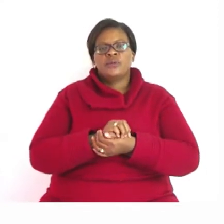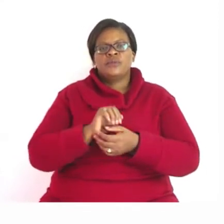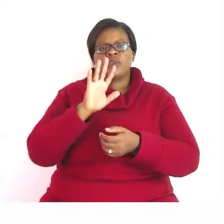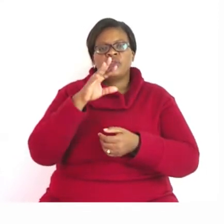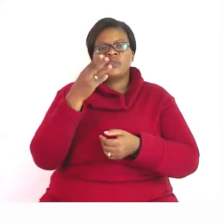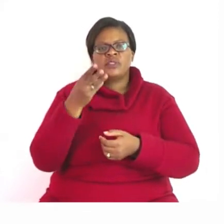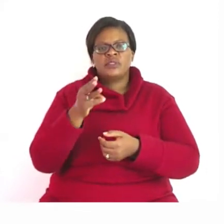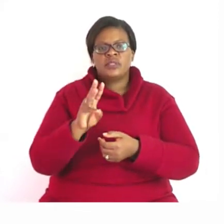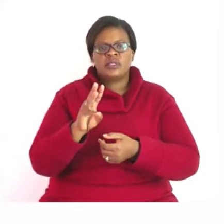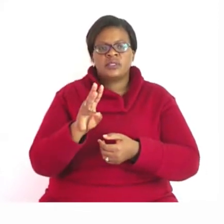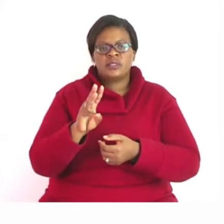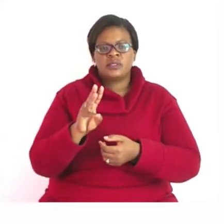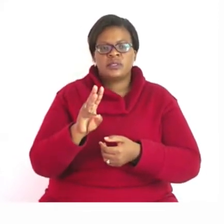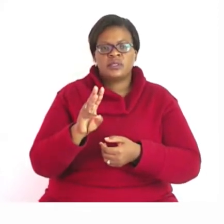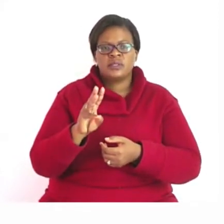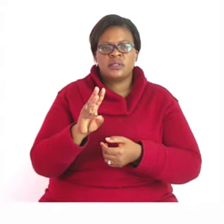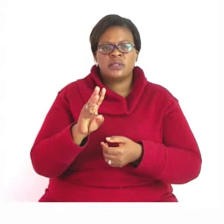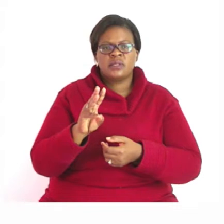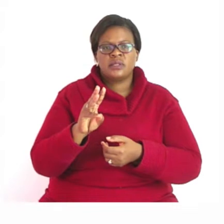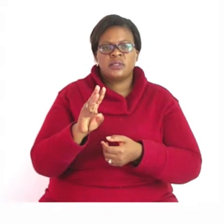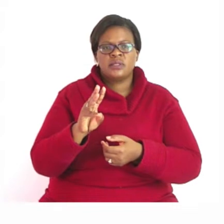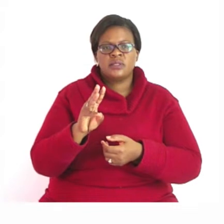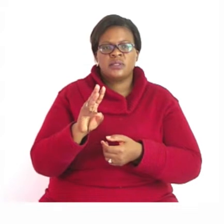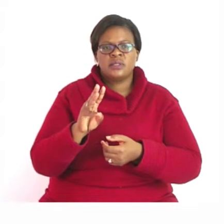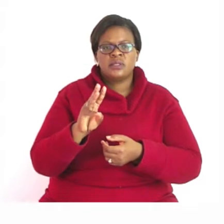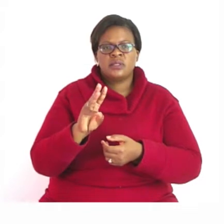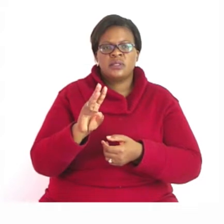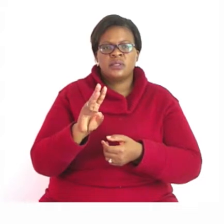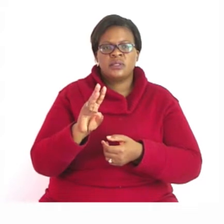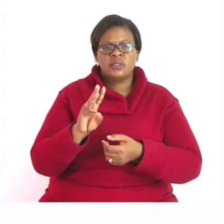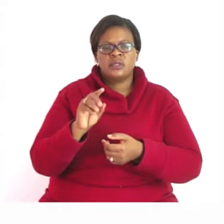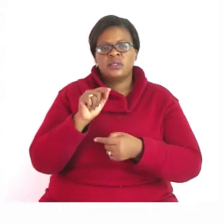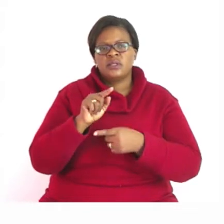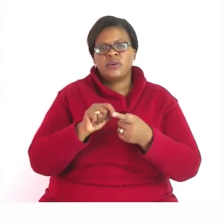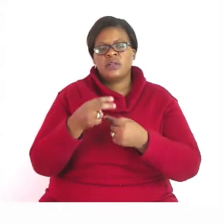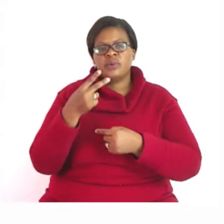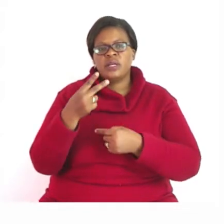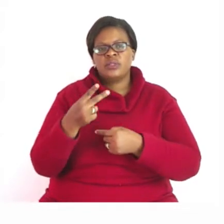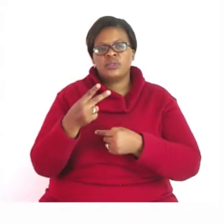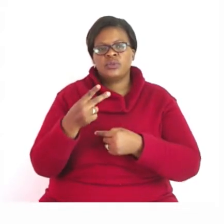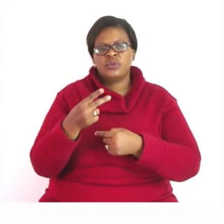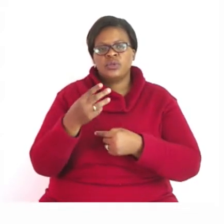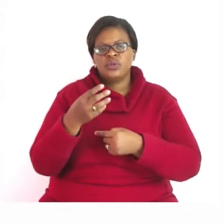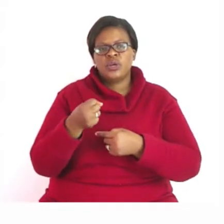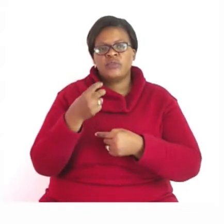56 halved, you get 28. You divide by 2, you get